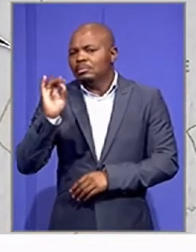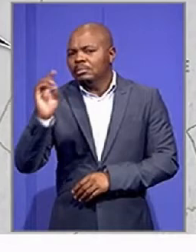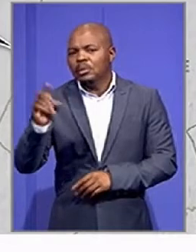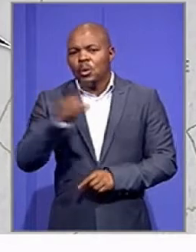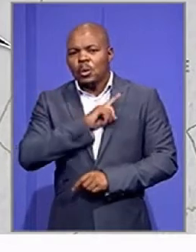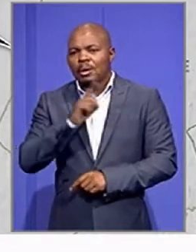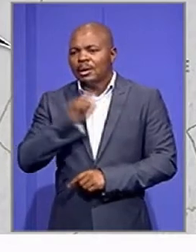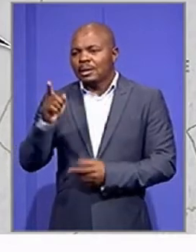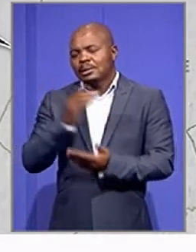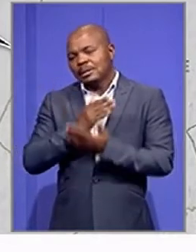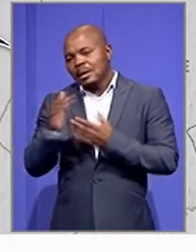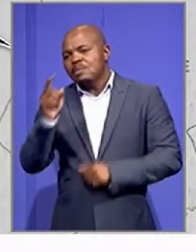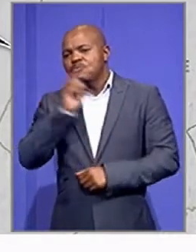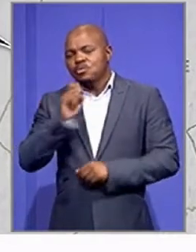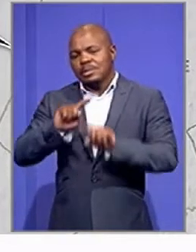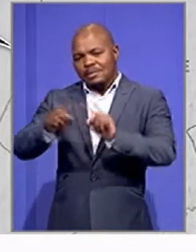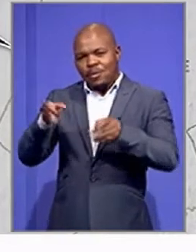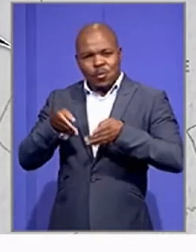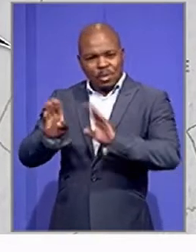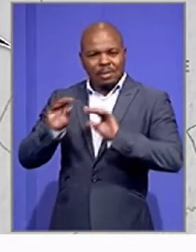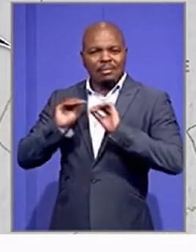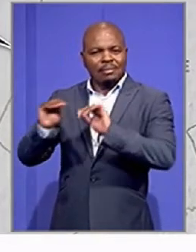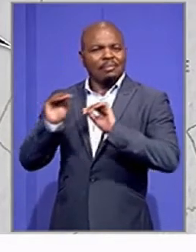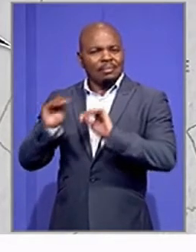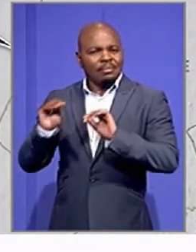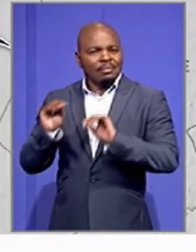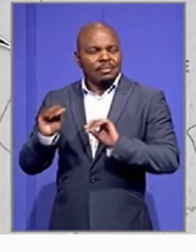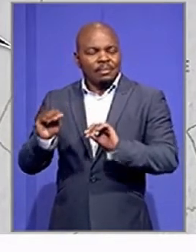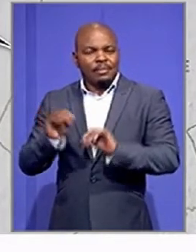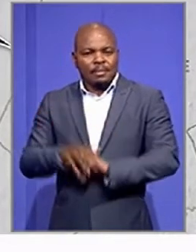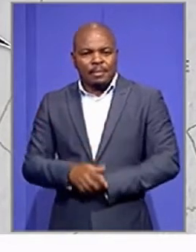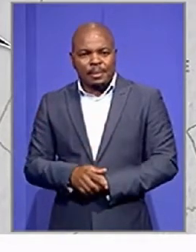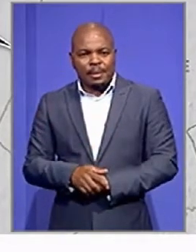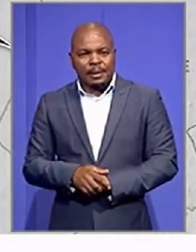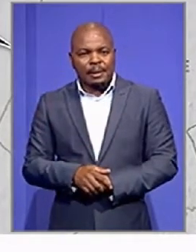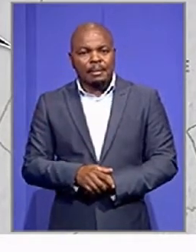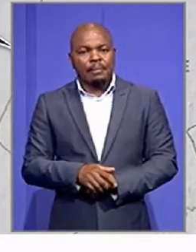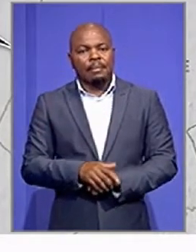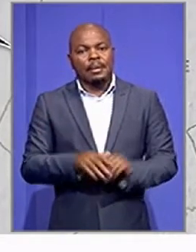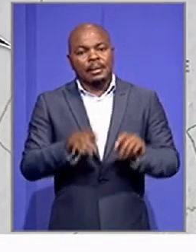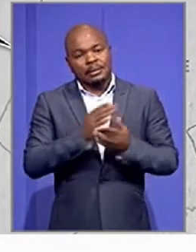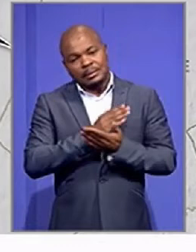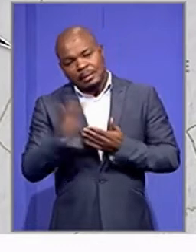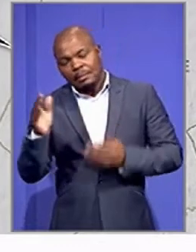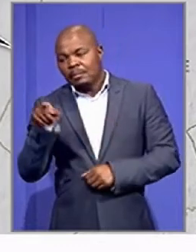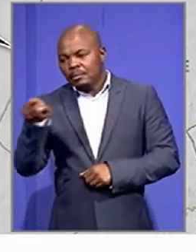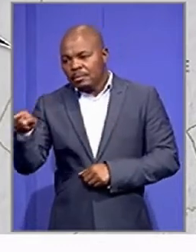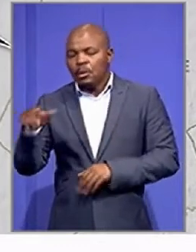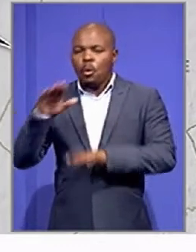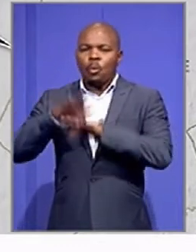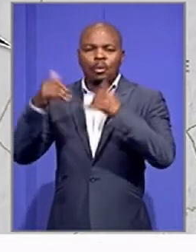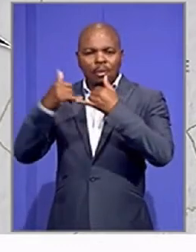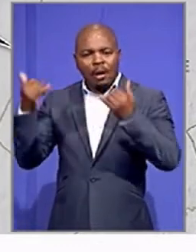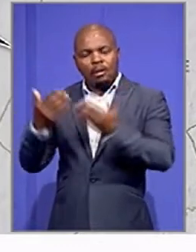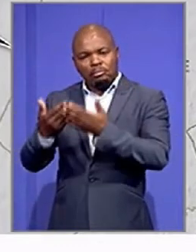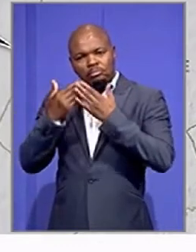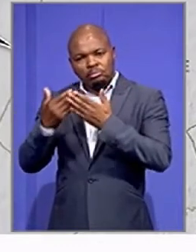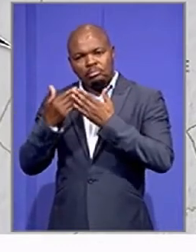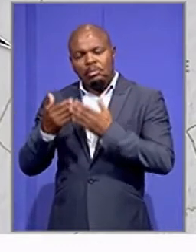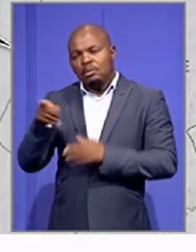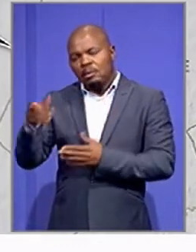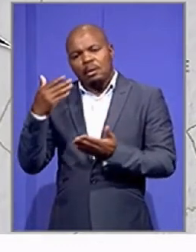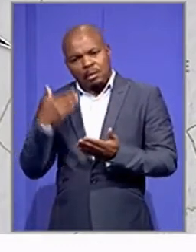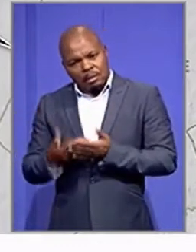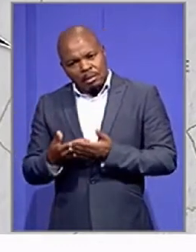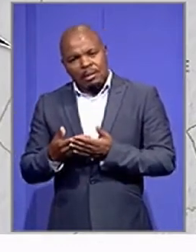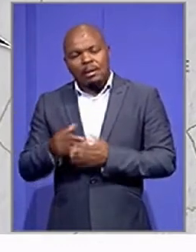different platforms to be able to engage and interface with their teachers and learners. Some of them went into online learning. They can afford